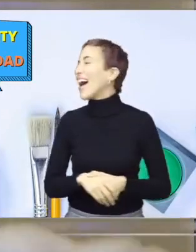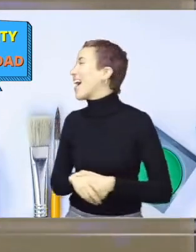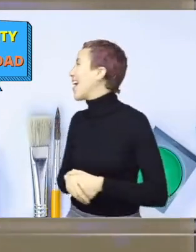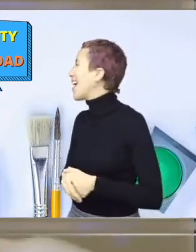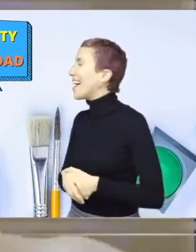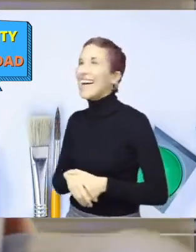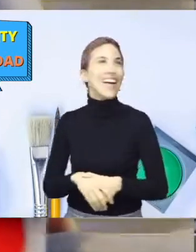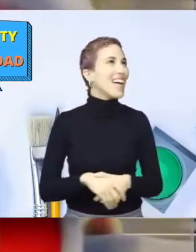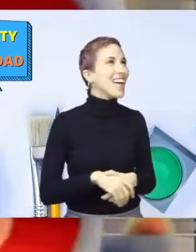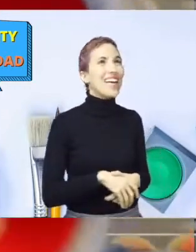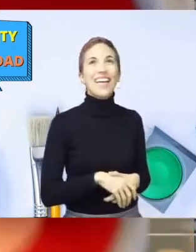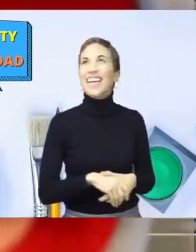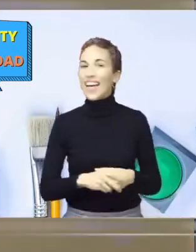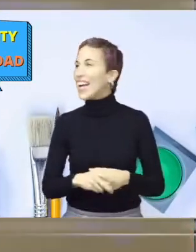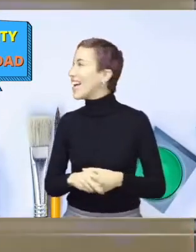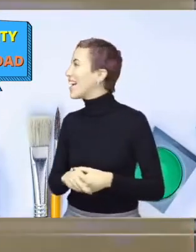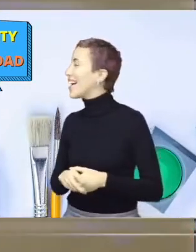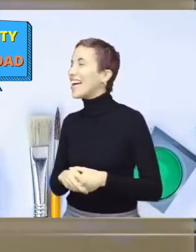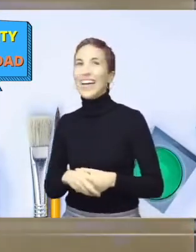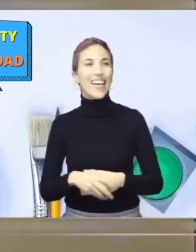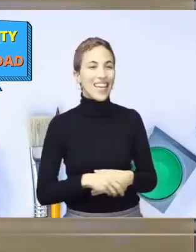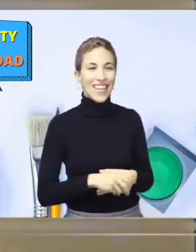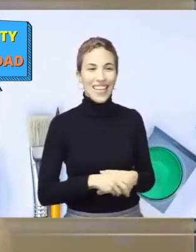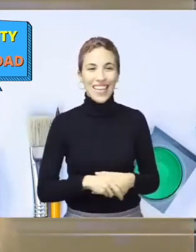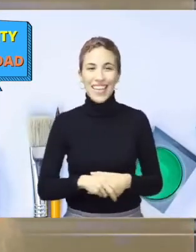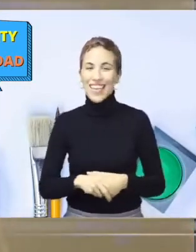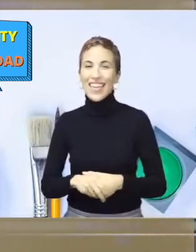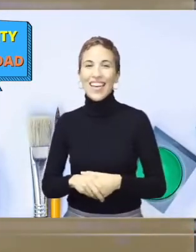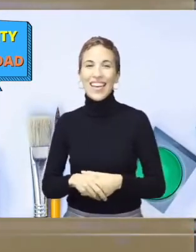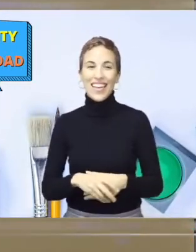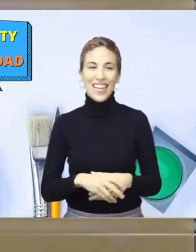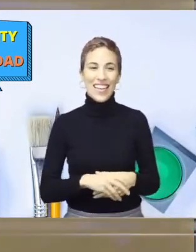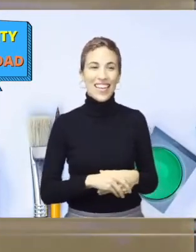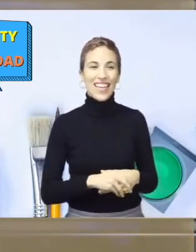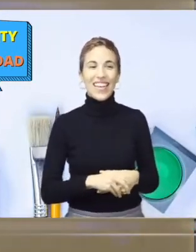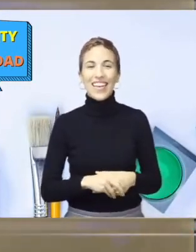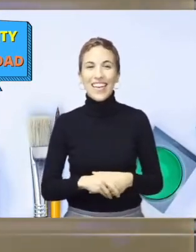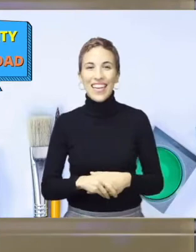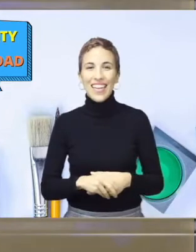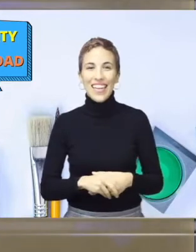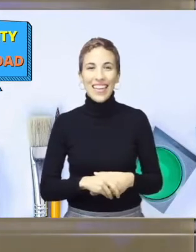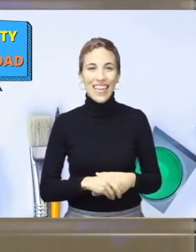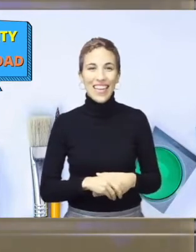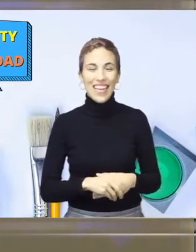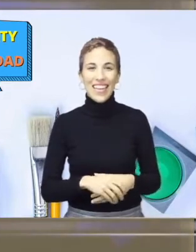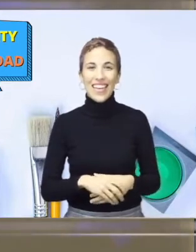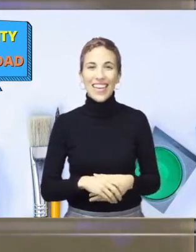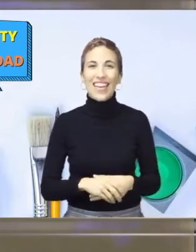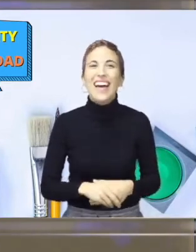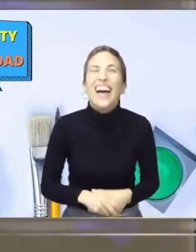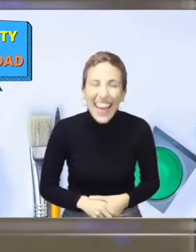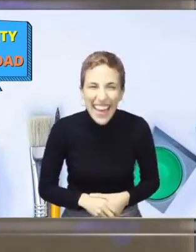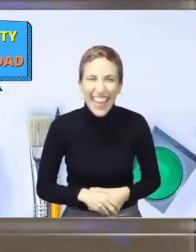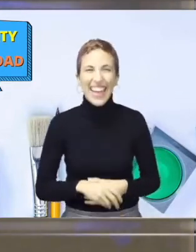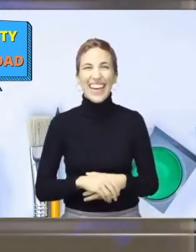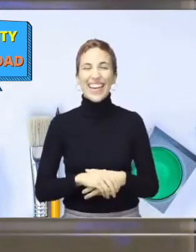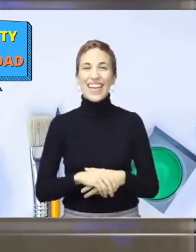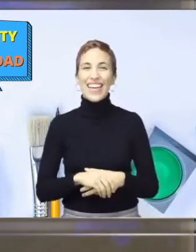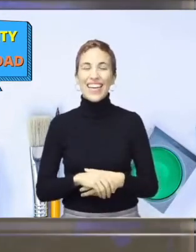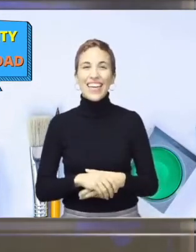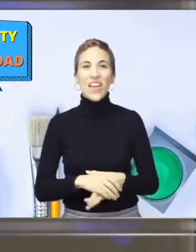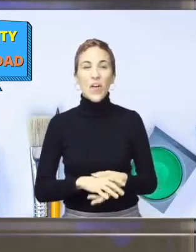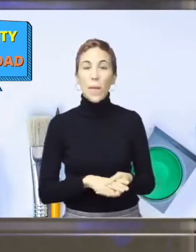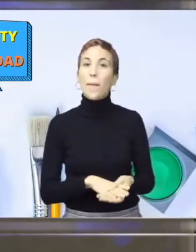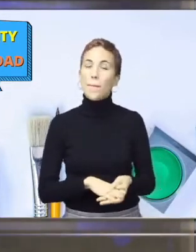Hutt! Ha! What, Perry? Oh! Oh! Thank you, Ms. Shema and Perry! So, yeah!